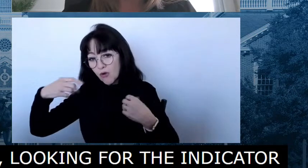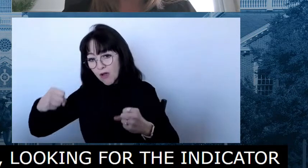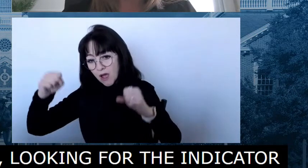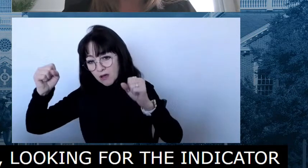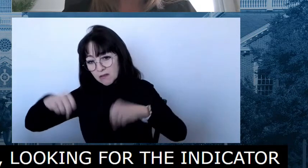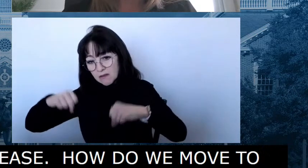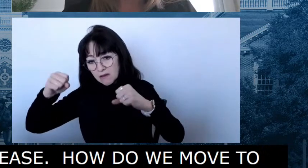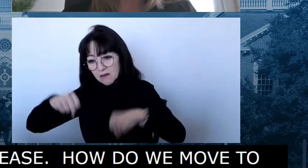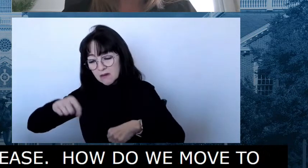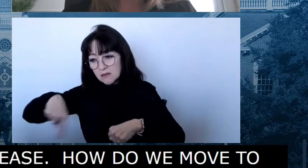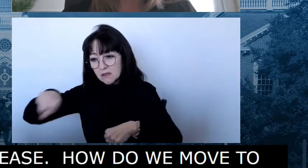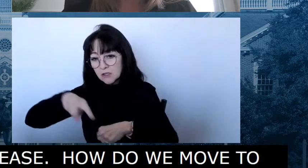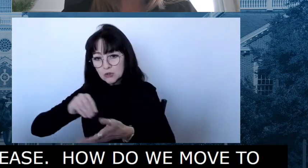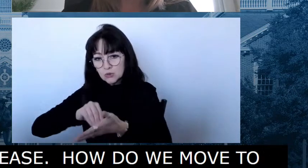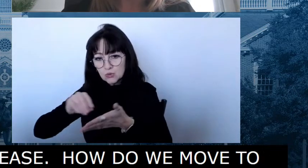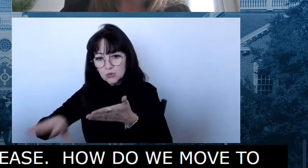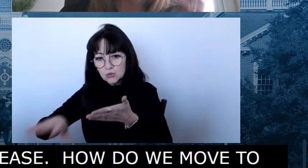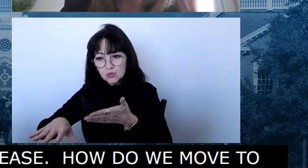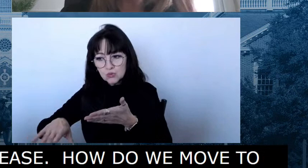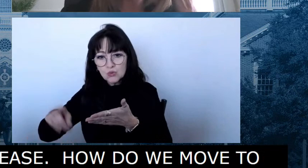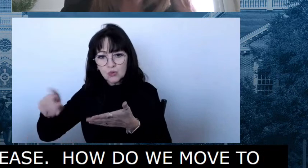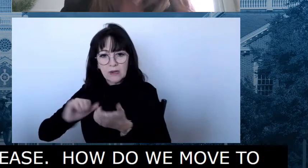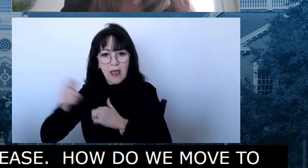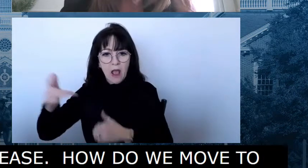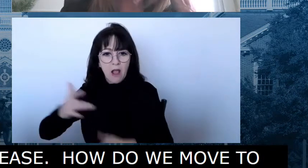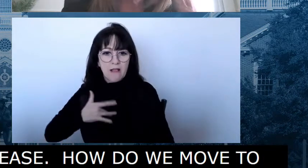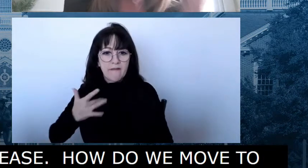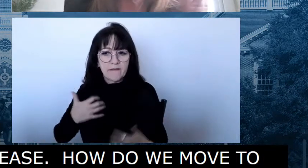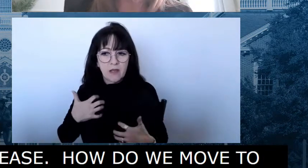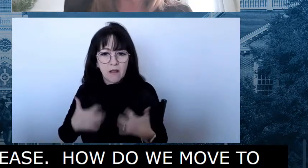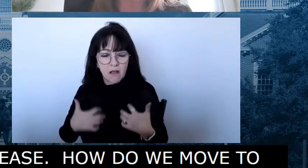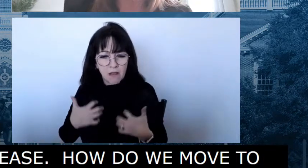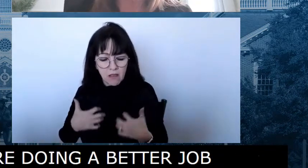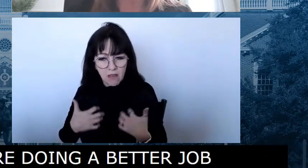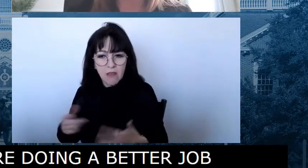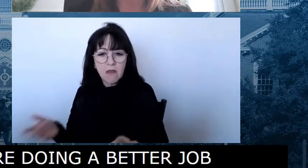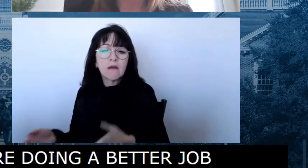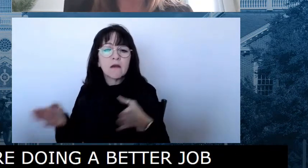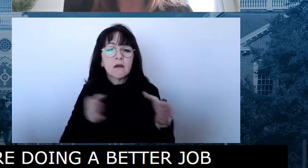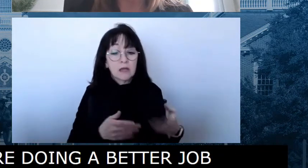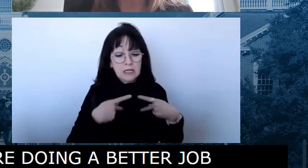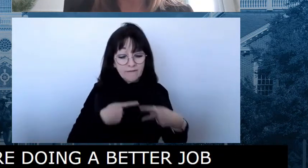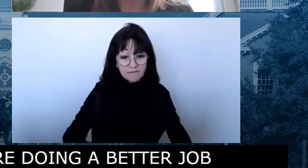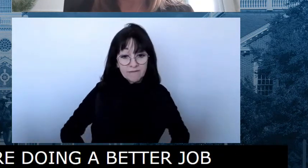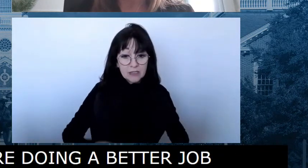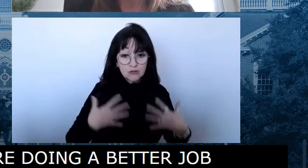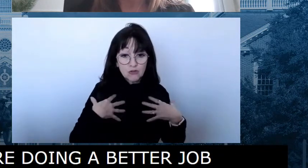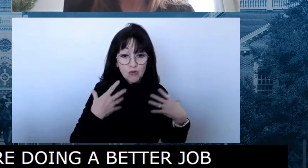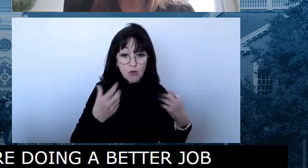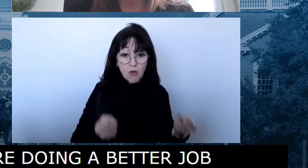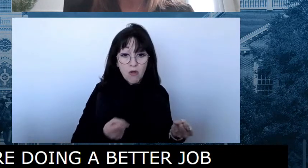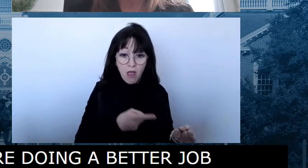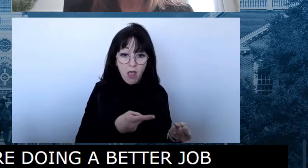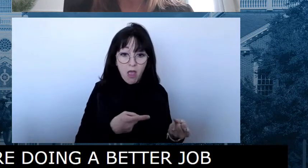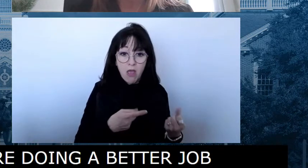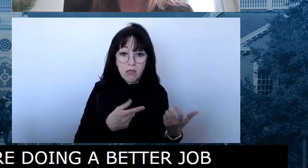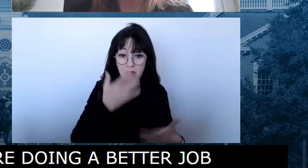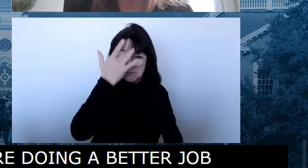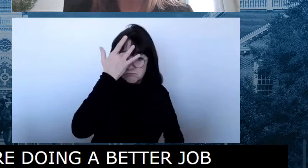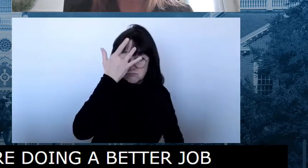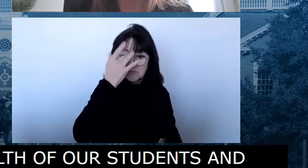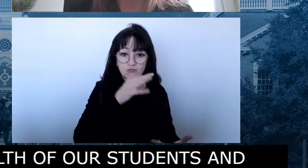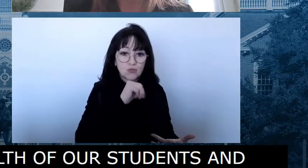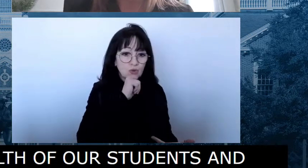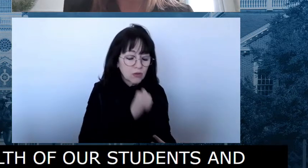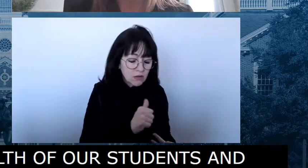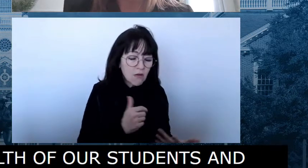our students and population with our physical health? And that's how we arrived at the decision that we've made,